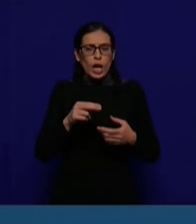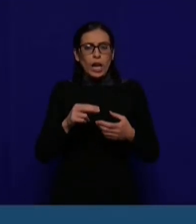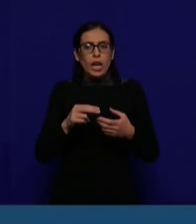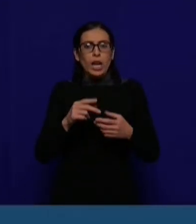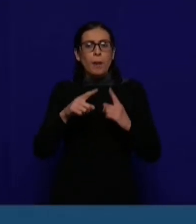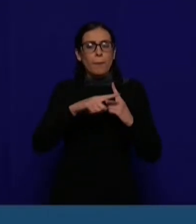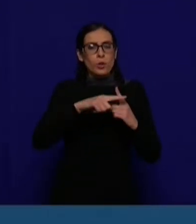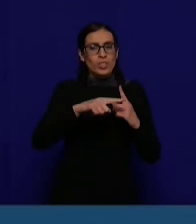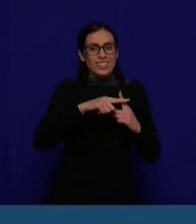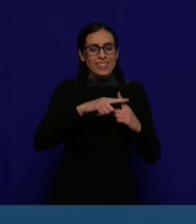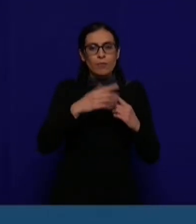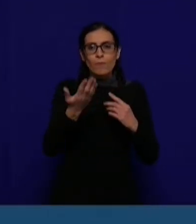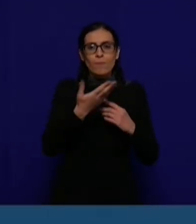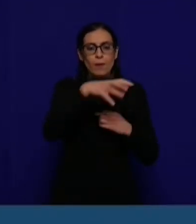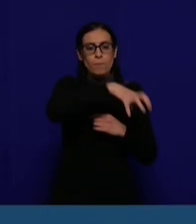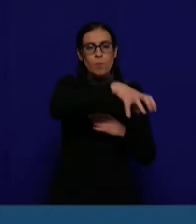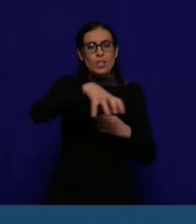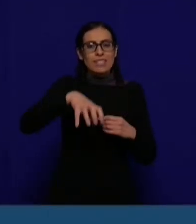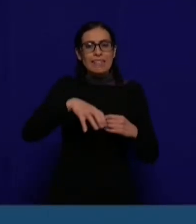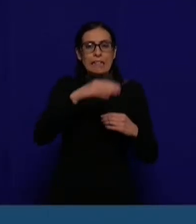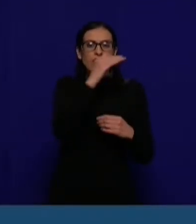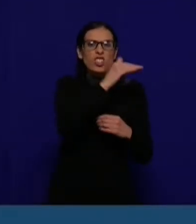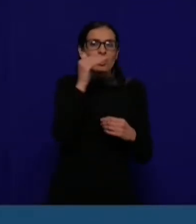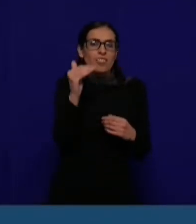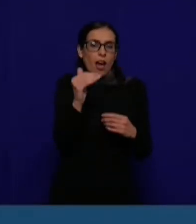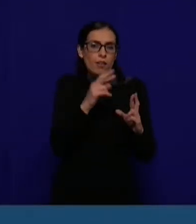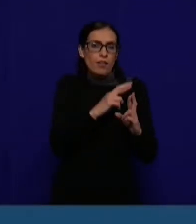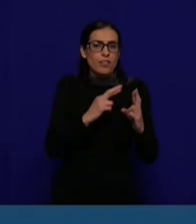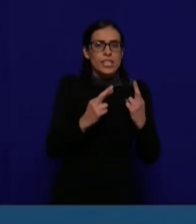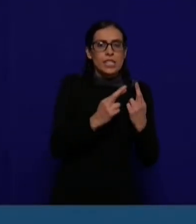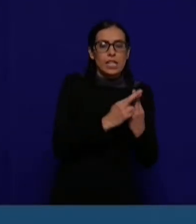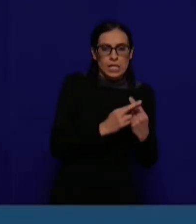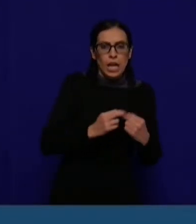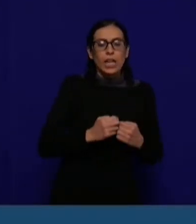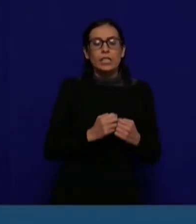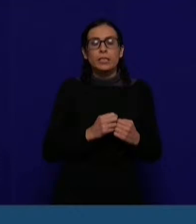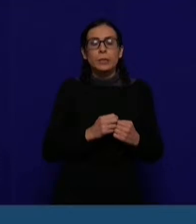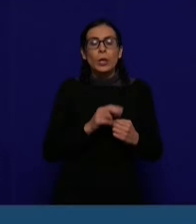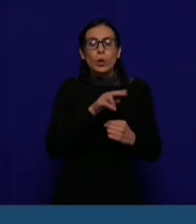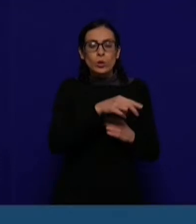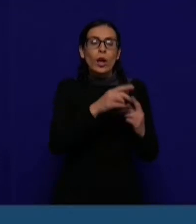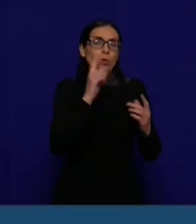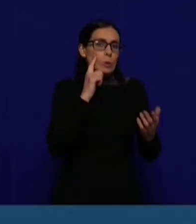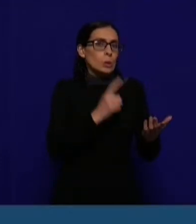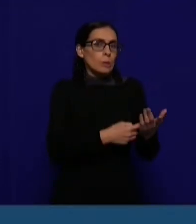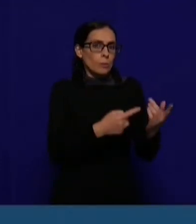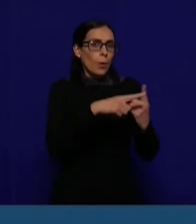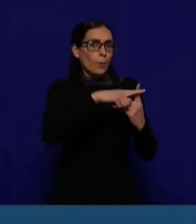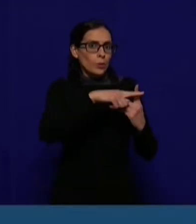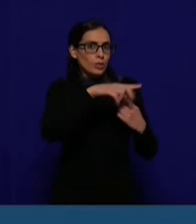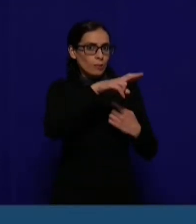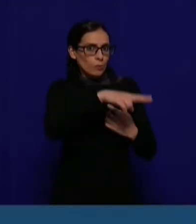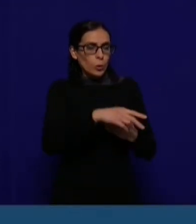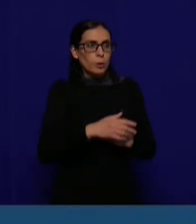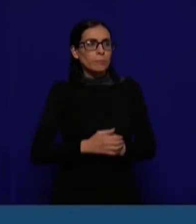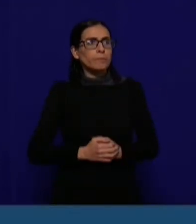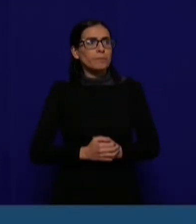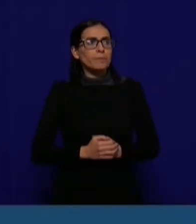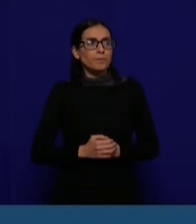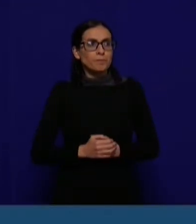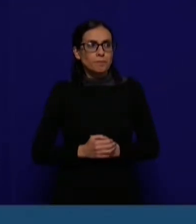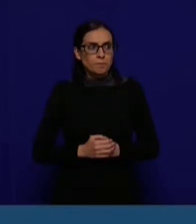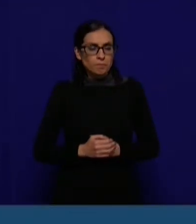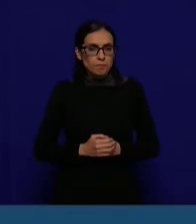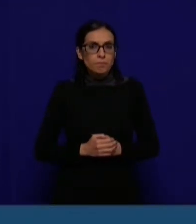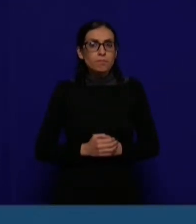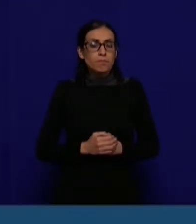nagħmlu random testing u hemmhekk jinqabdu xi każijiet li jkunu pożittivi. Il-każijiet importati jibqgħu hemmhekk